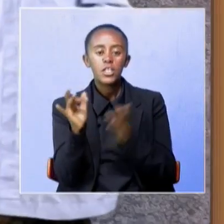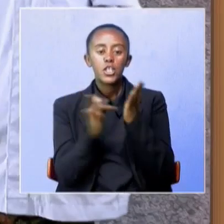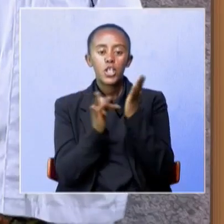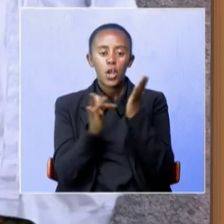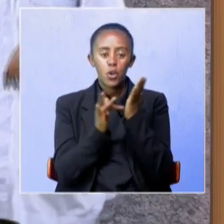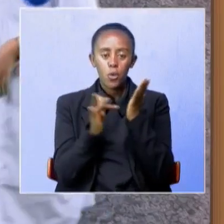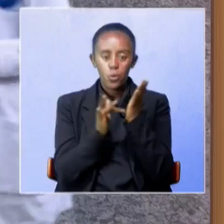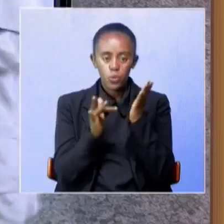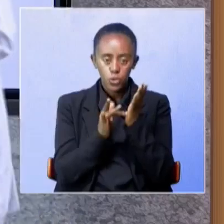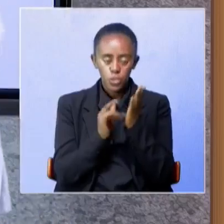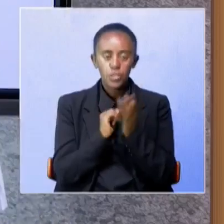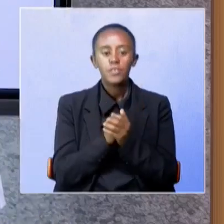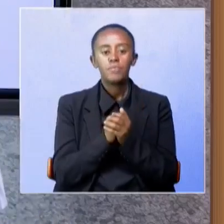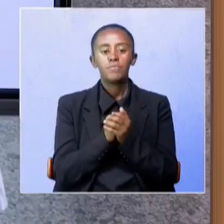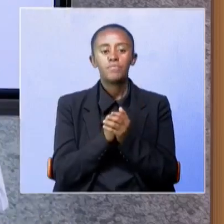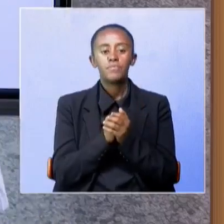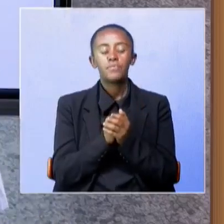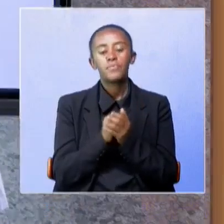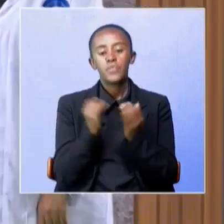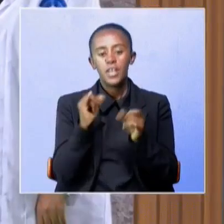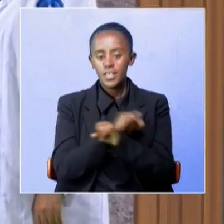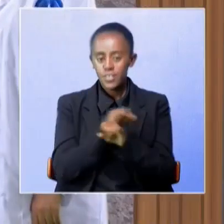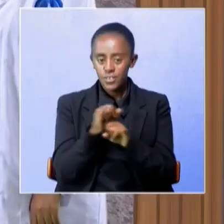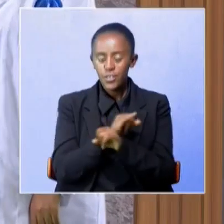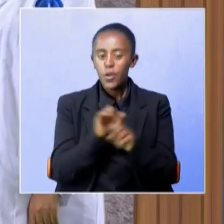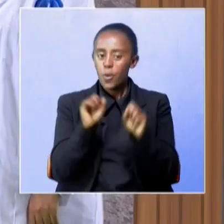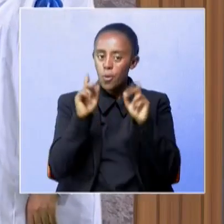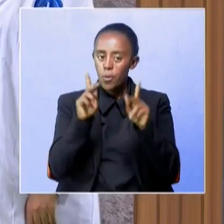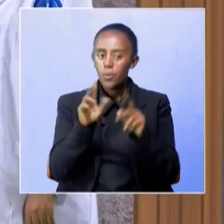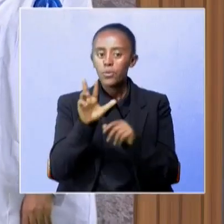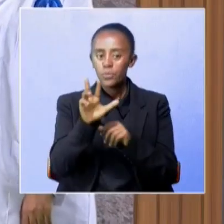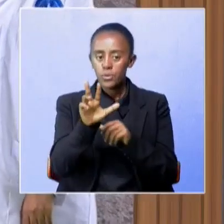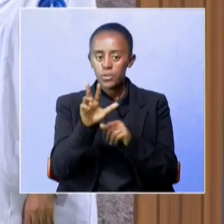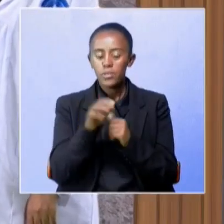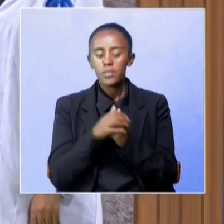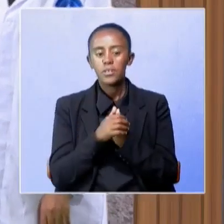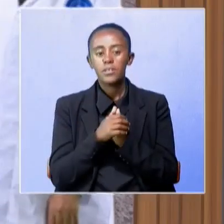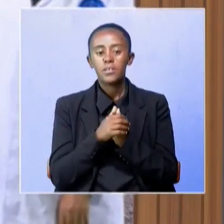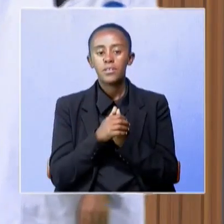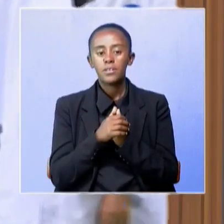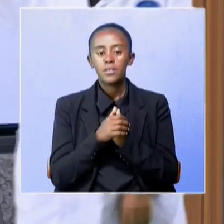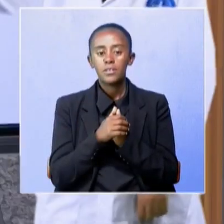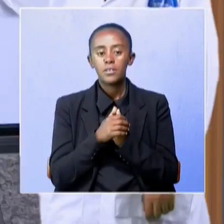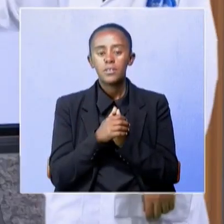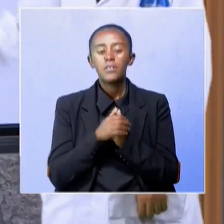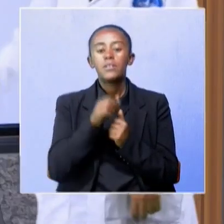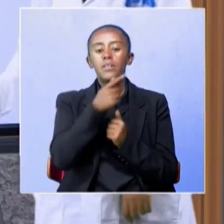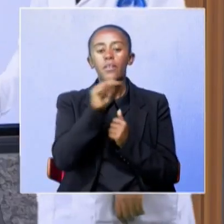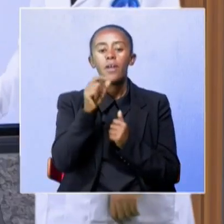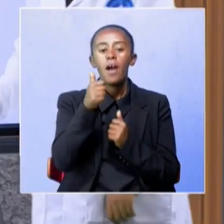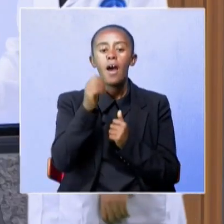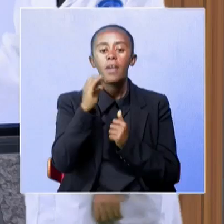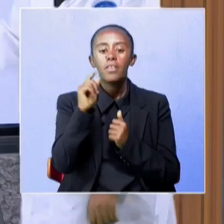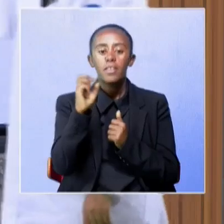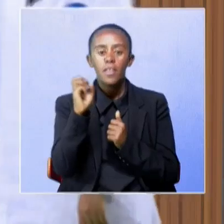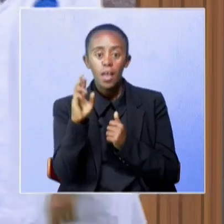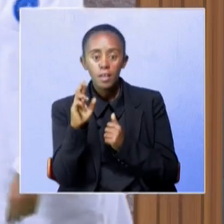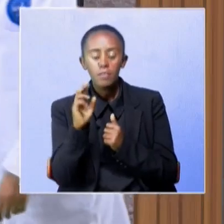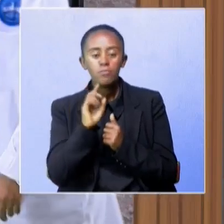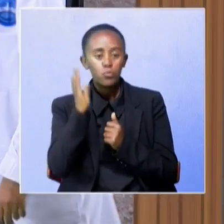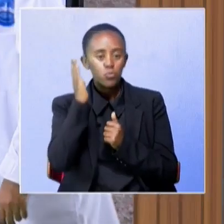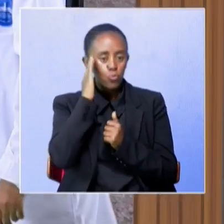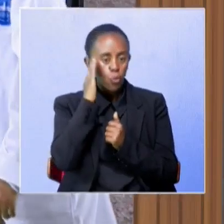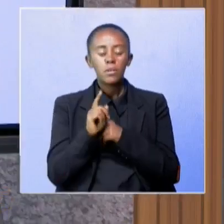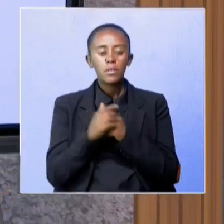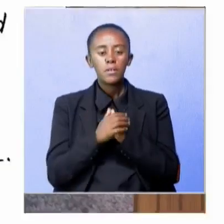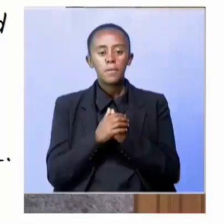technology industry. Okay, what else? Number 3, the actor was known for being what?